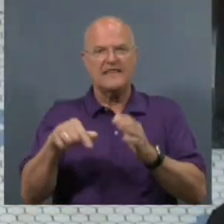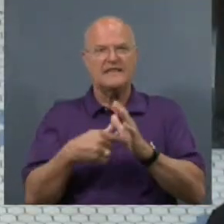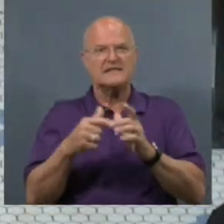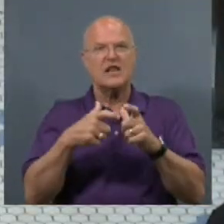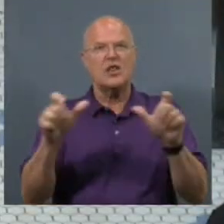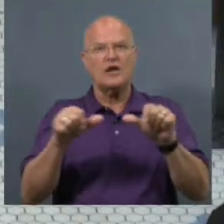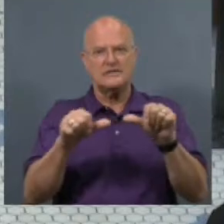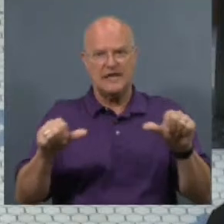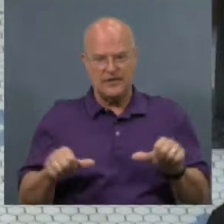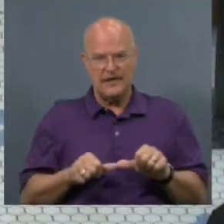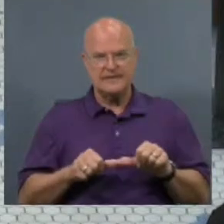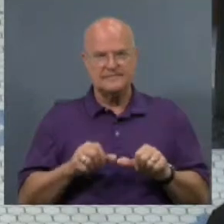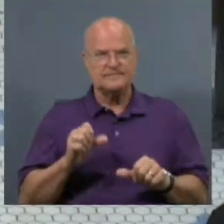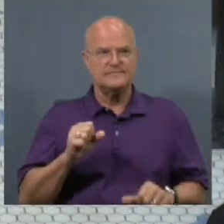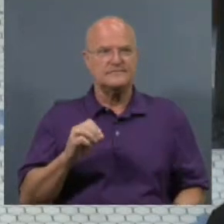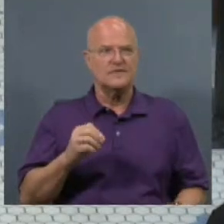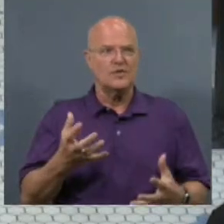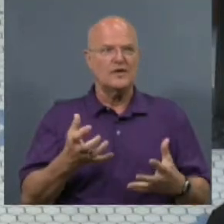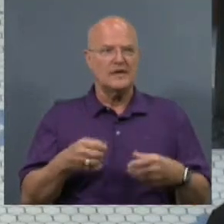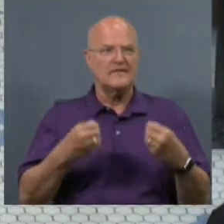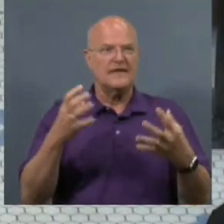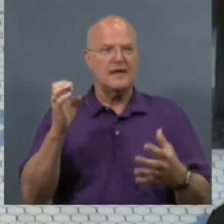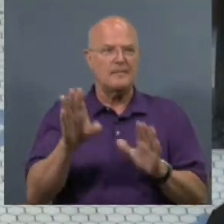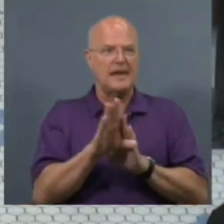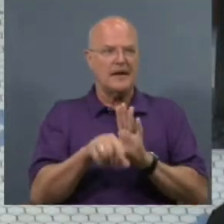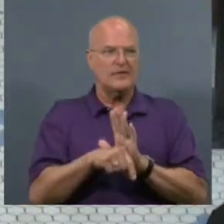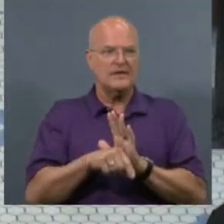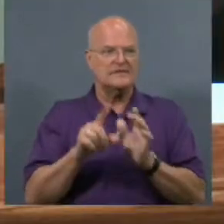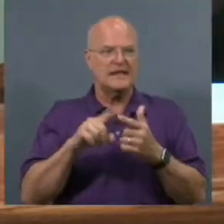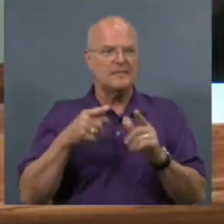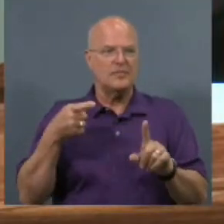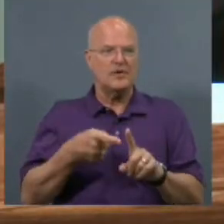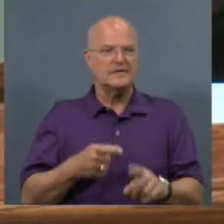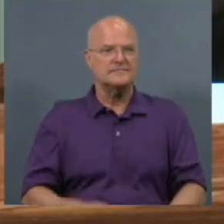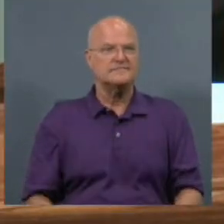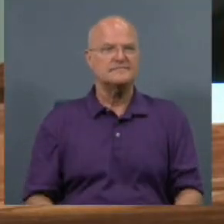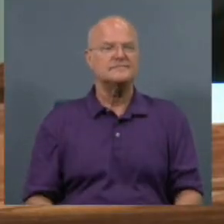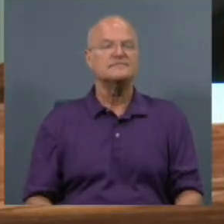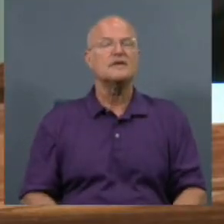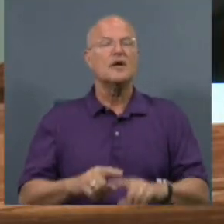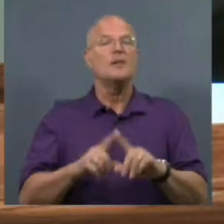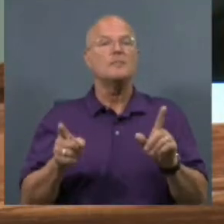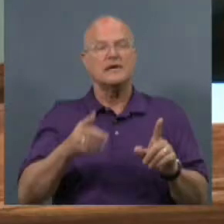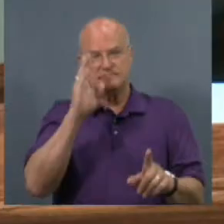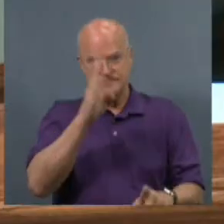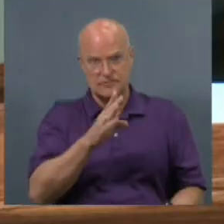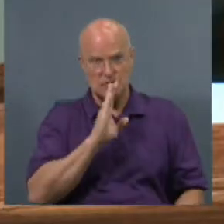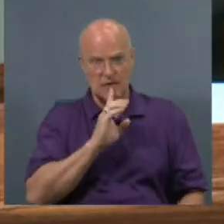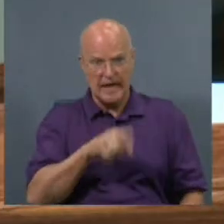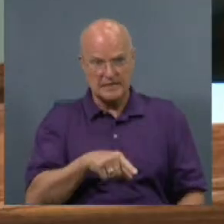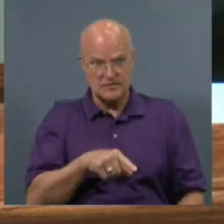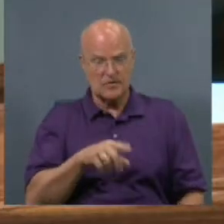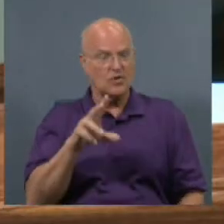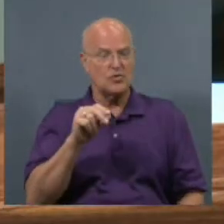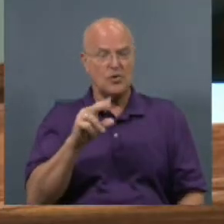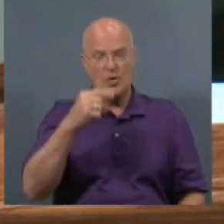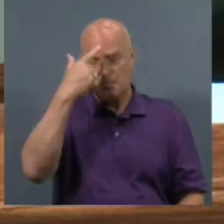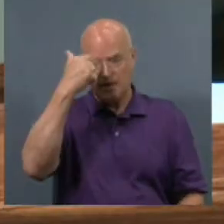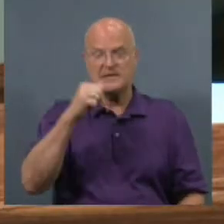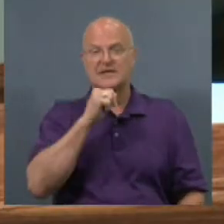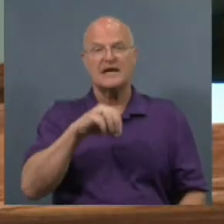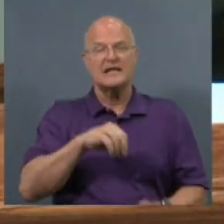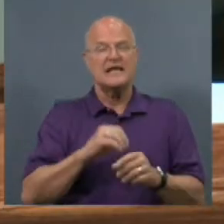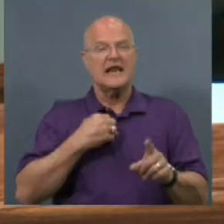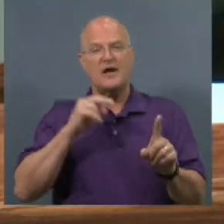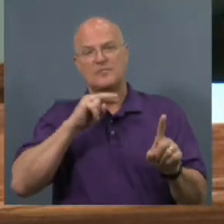quite a large area. So just want to give that background to that point. But directly to your answer, no, because it's not in our